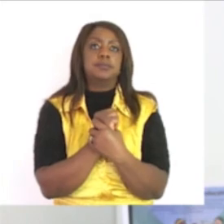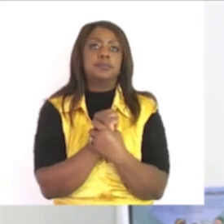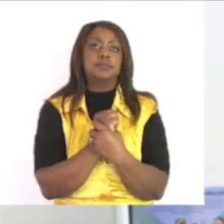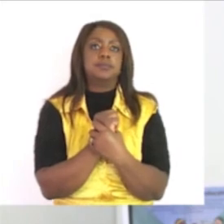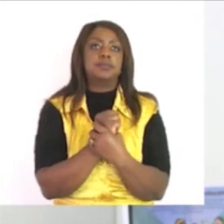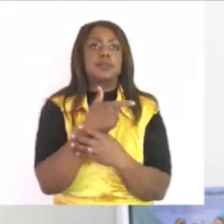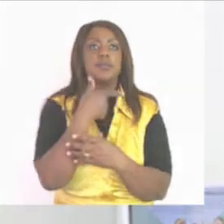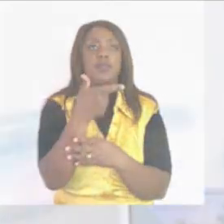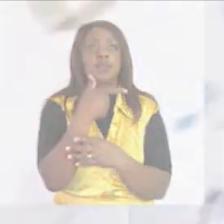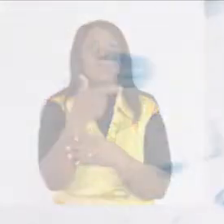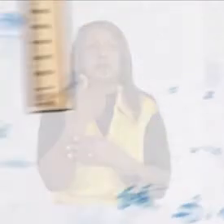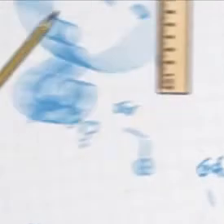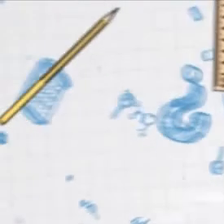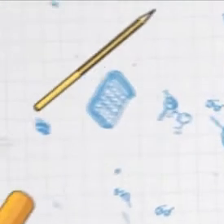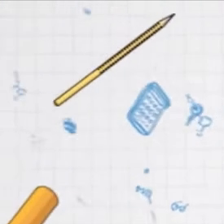Thank you very much.